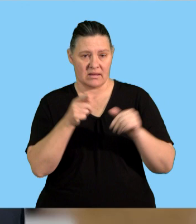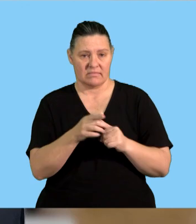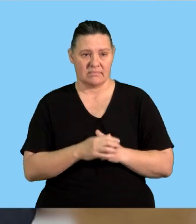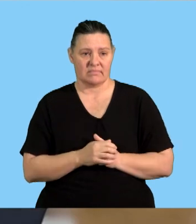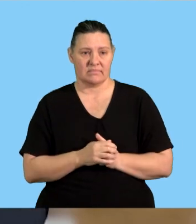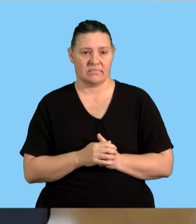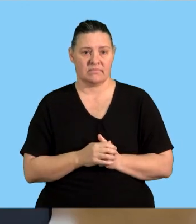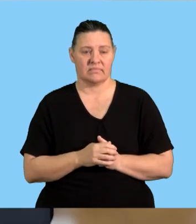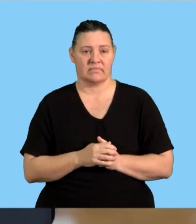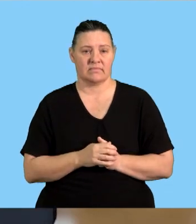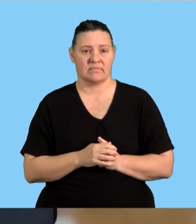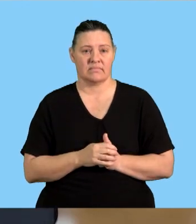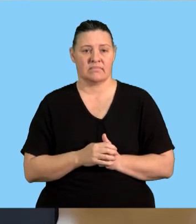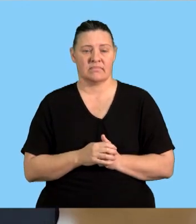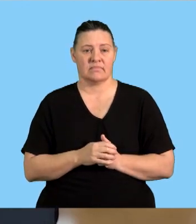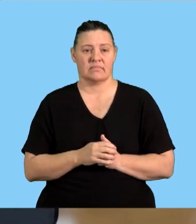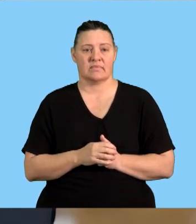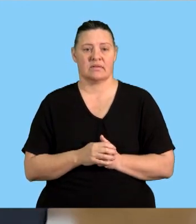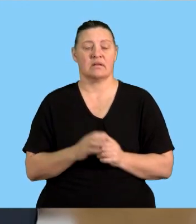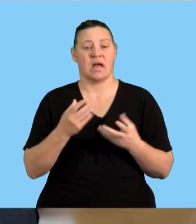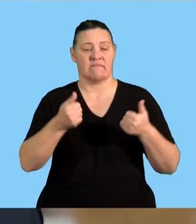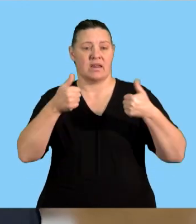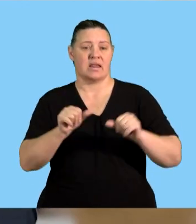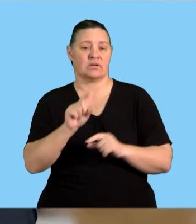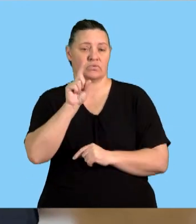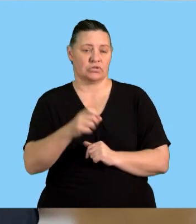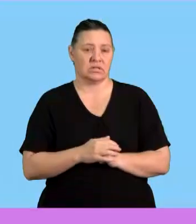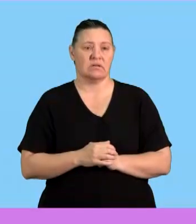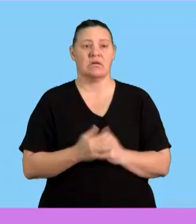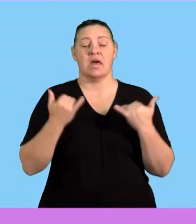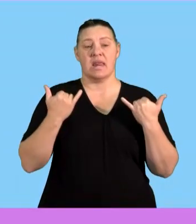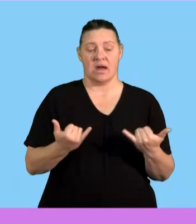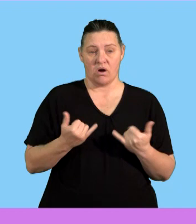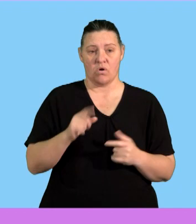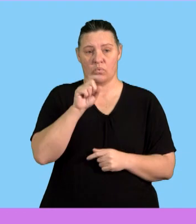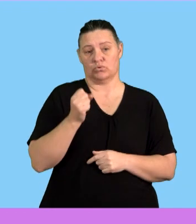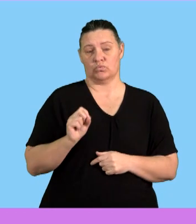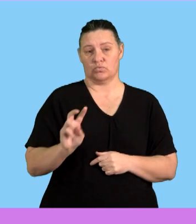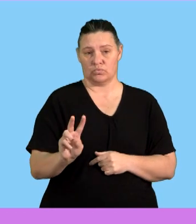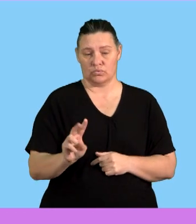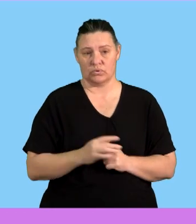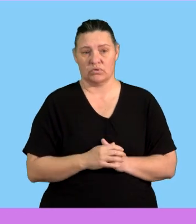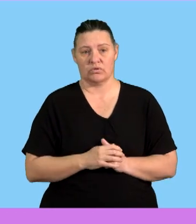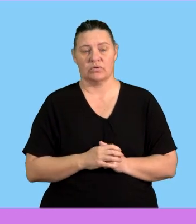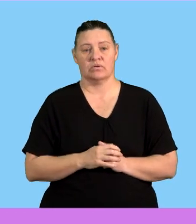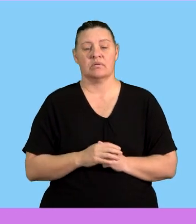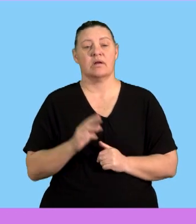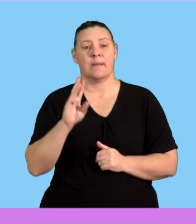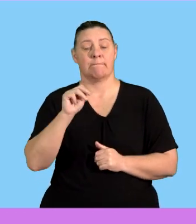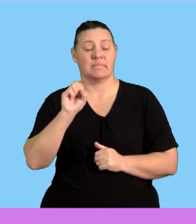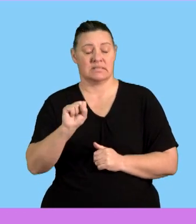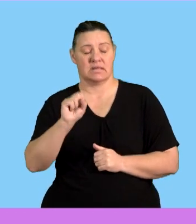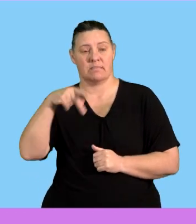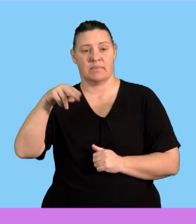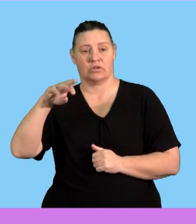are we clear on that? All right, let's now move on to our next question. So I'm now looking at question number 2. It says,